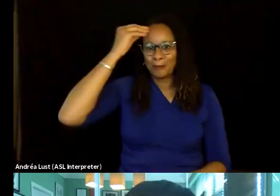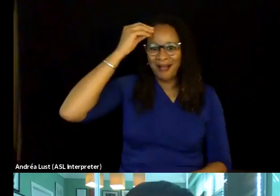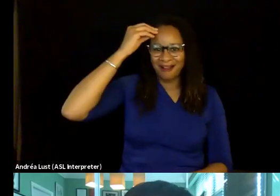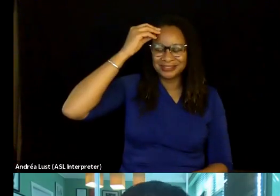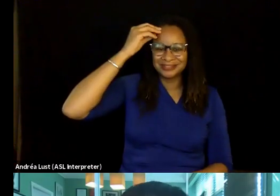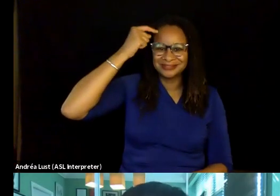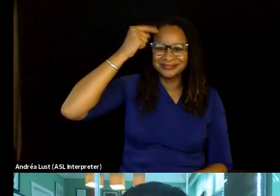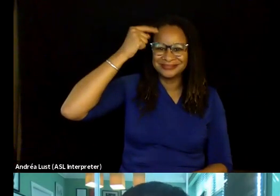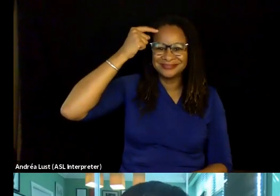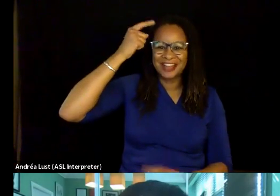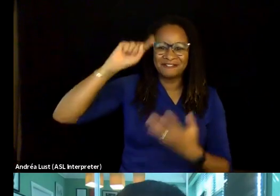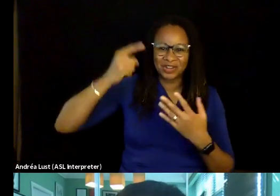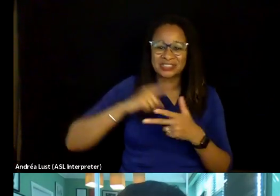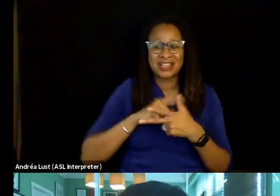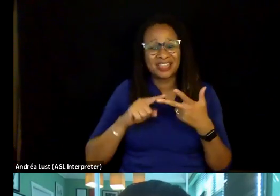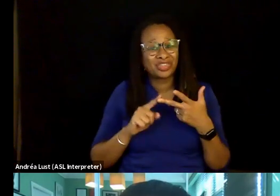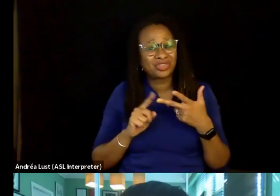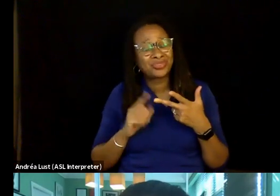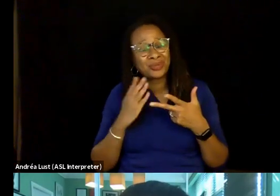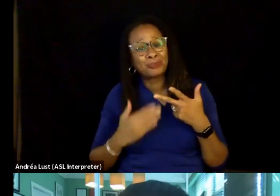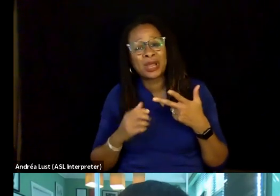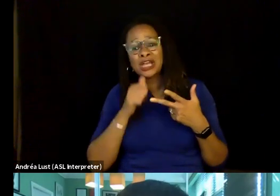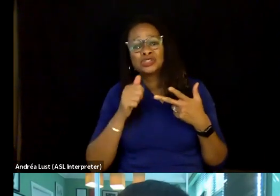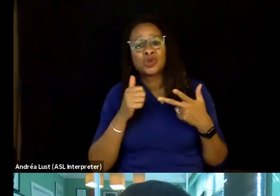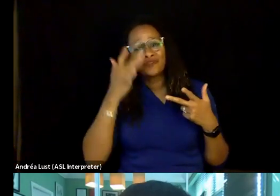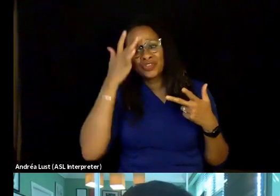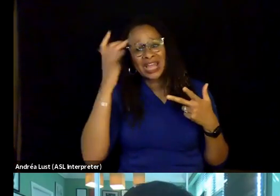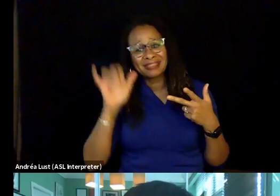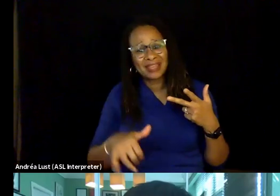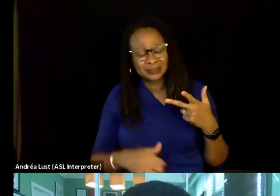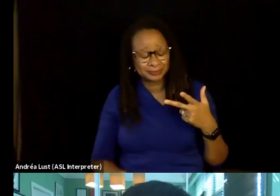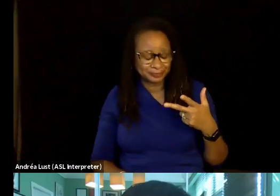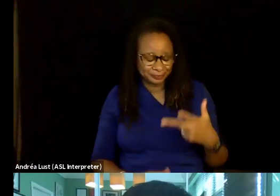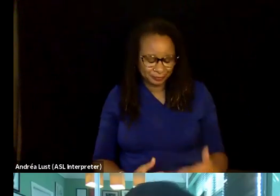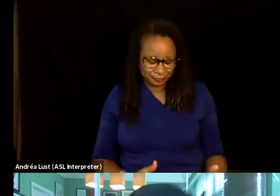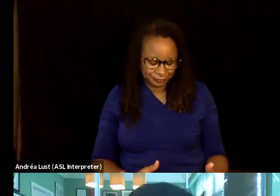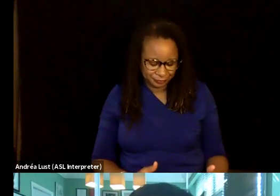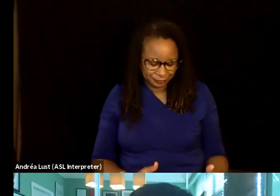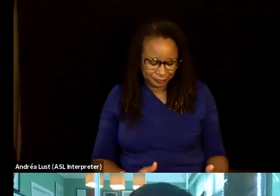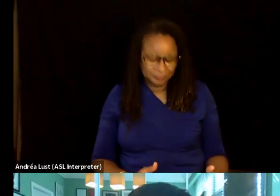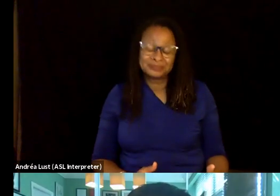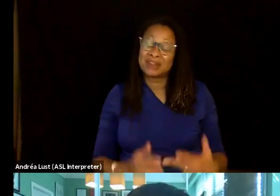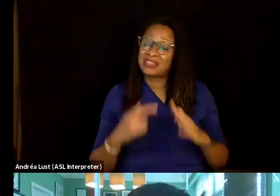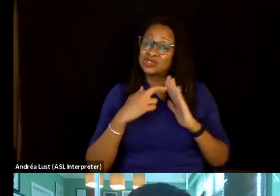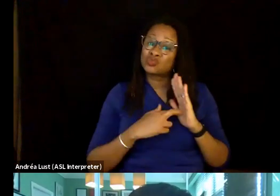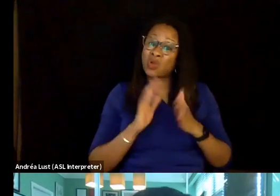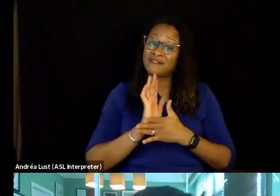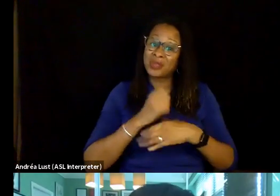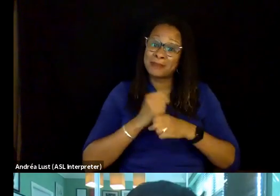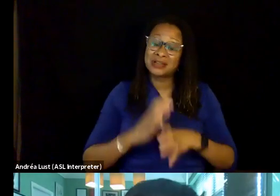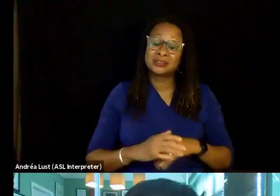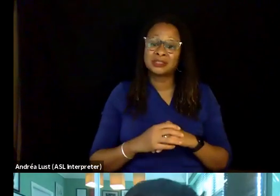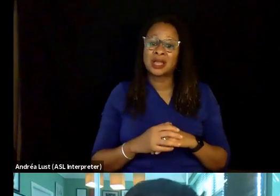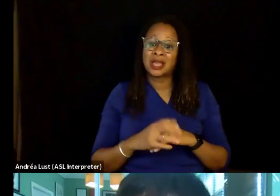first. And then I think the third part, and don't forget this part, and this is also the role of filmmakers. You build